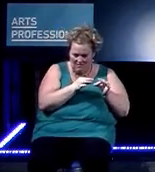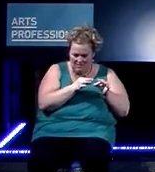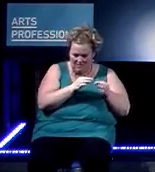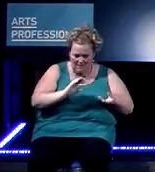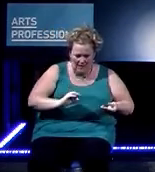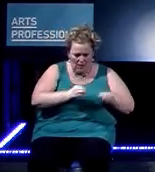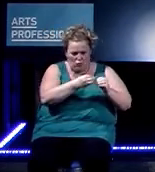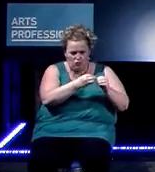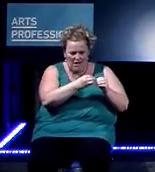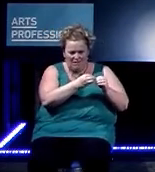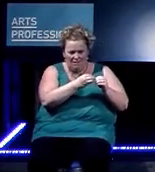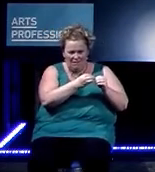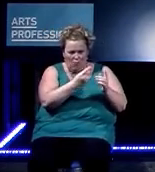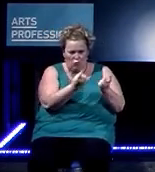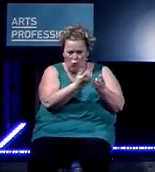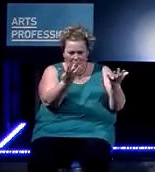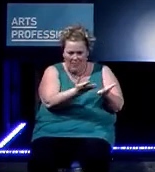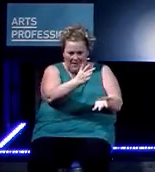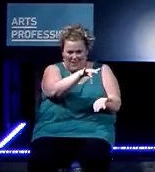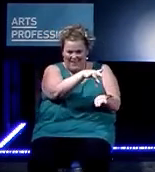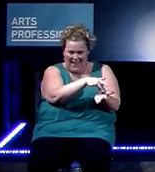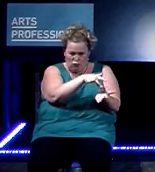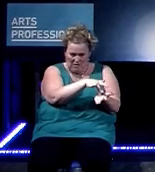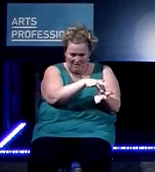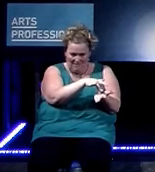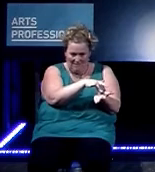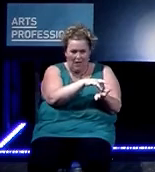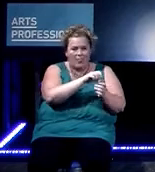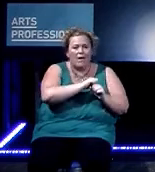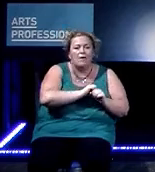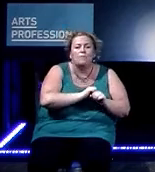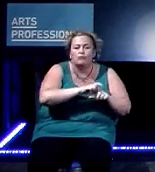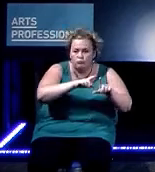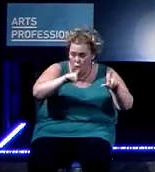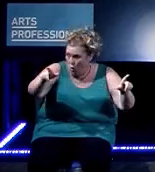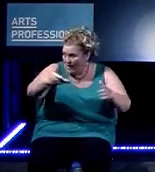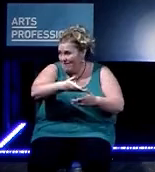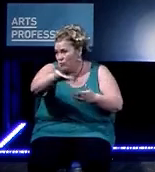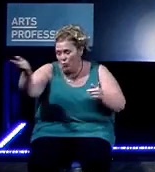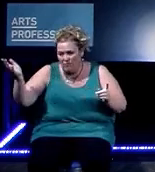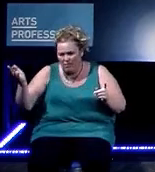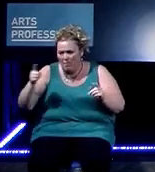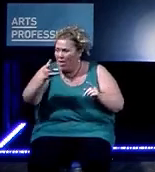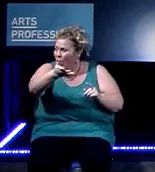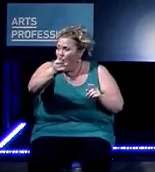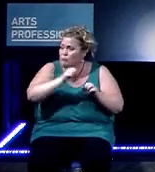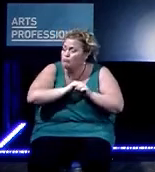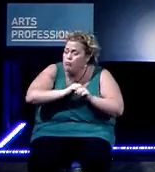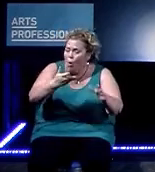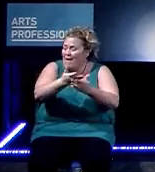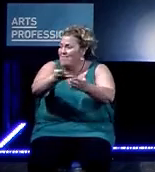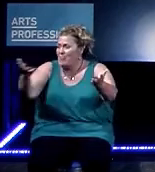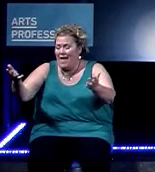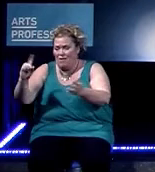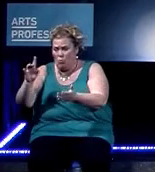the way that we've always done it, create something centralized, and then broadcast it over here. The problem is, this over here is culture. And once you get